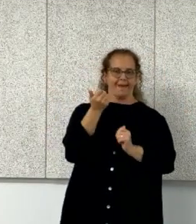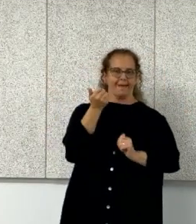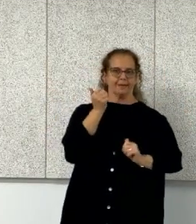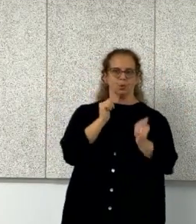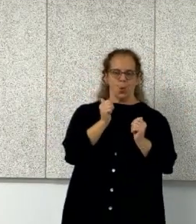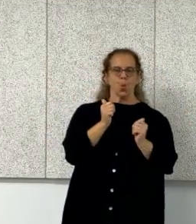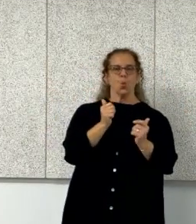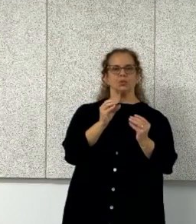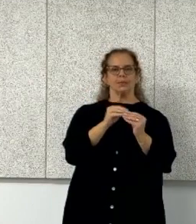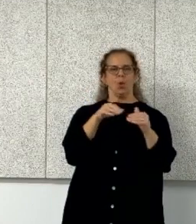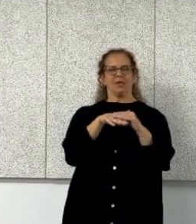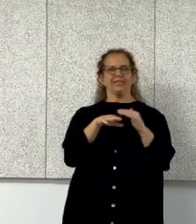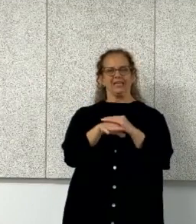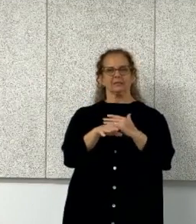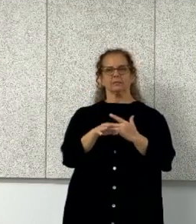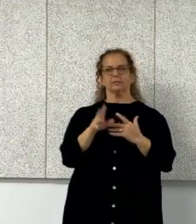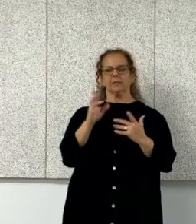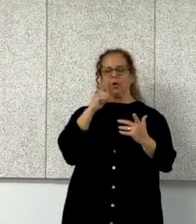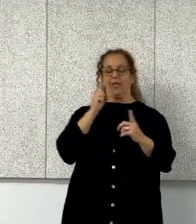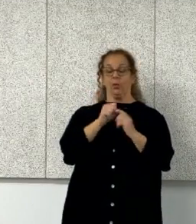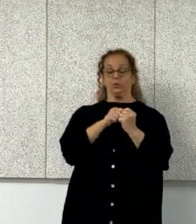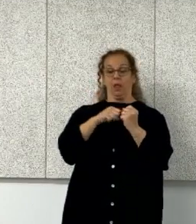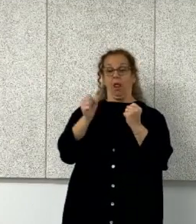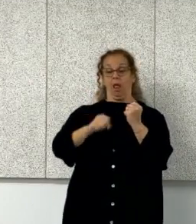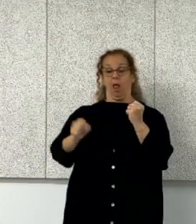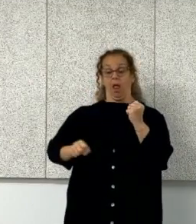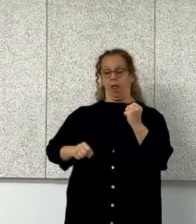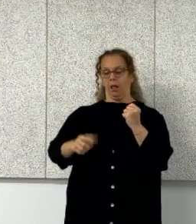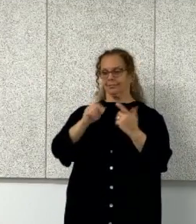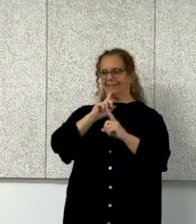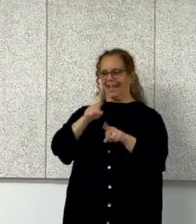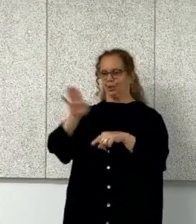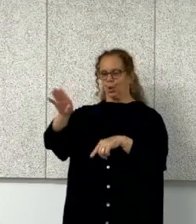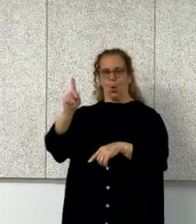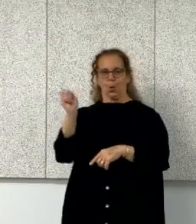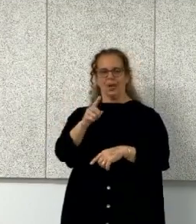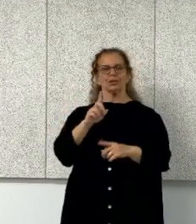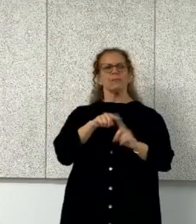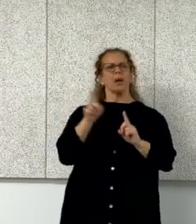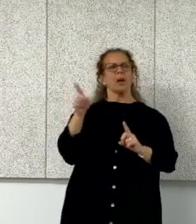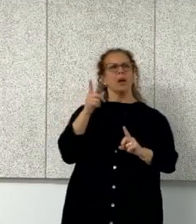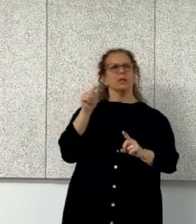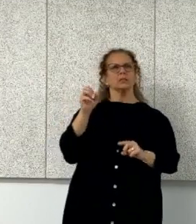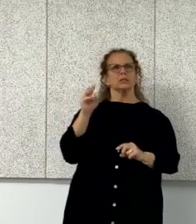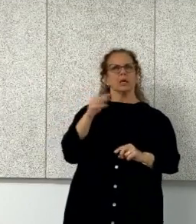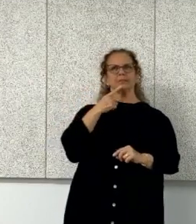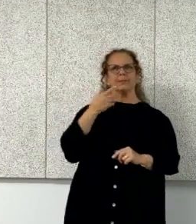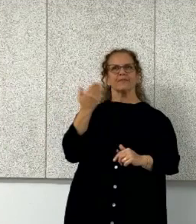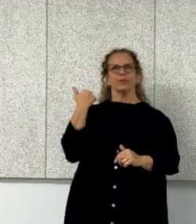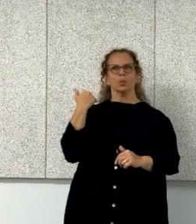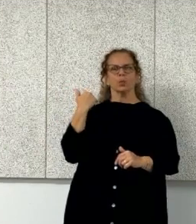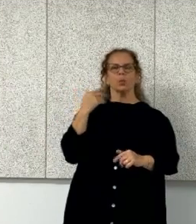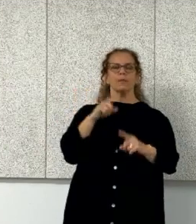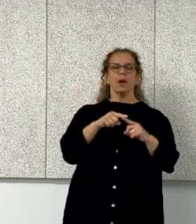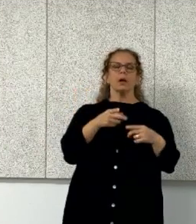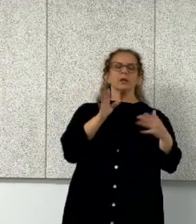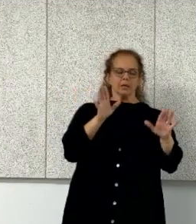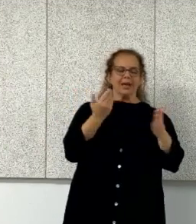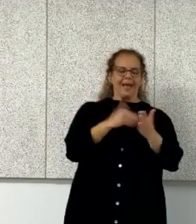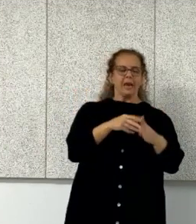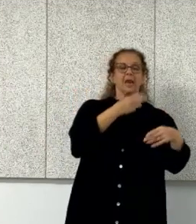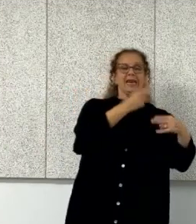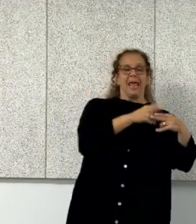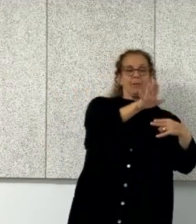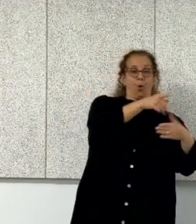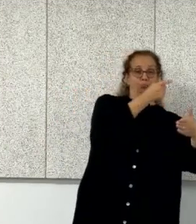So I know that was a long, that kind of answered your question and it went back to what Tom was saying, mm-hmm. but Name Your Price ticketing,